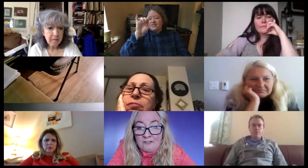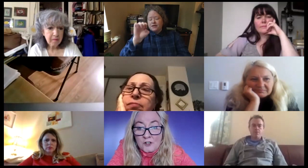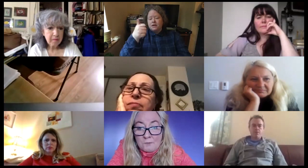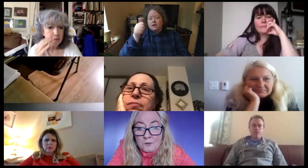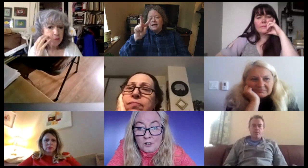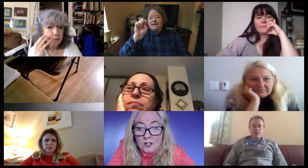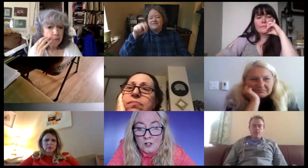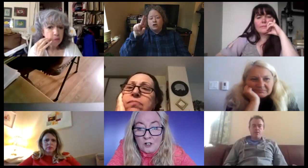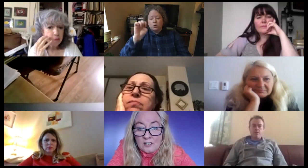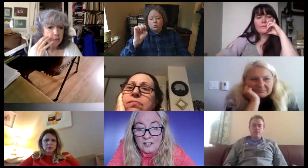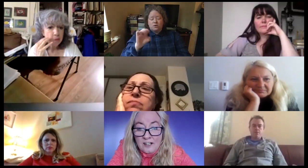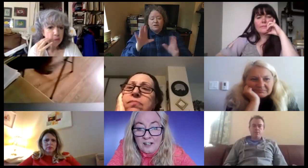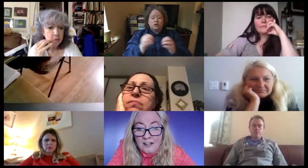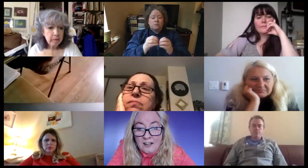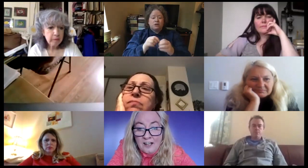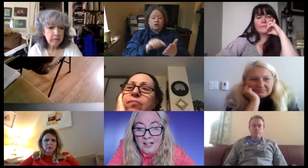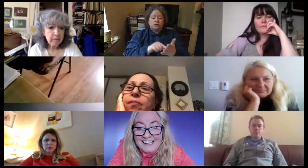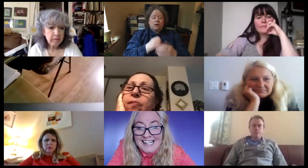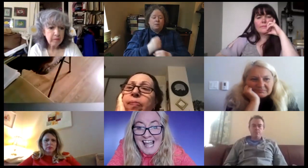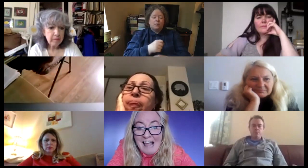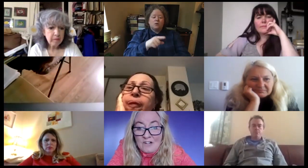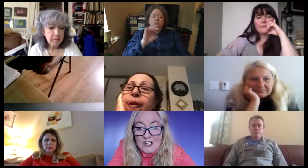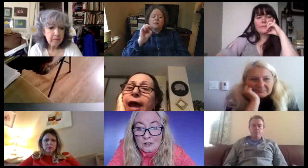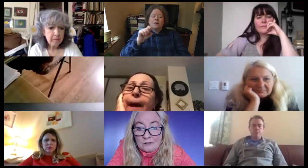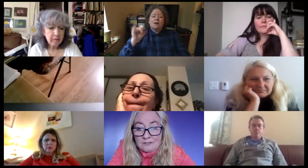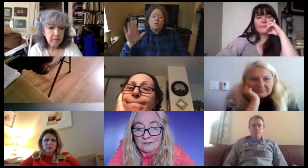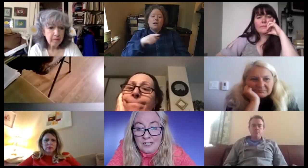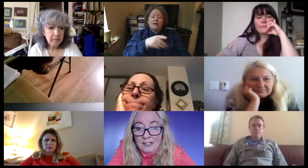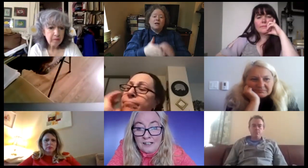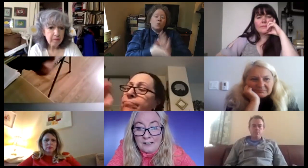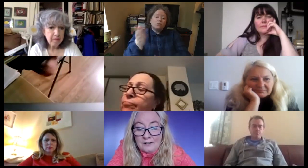she wrote a book called The Avenue